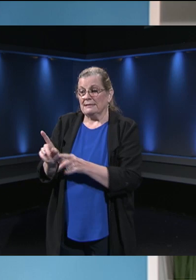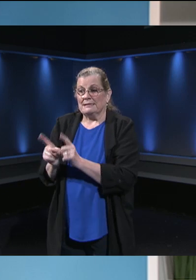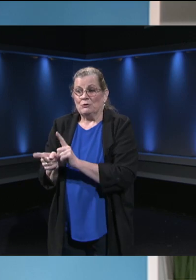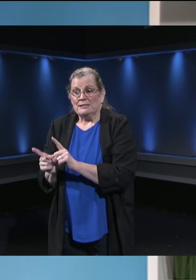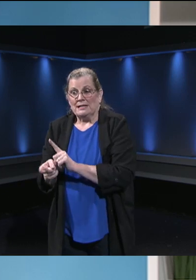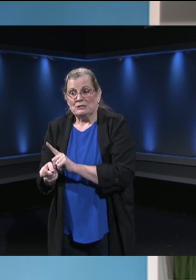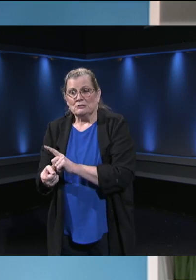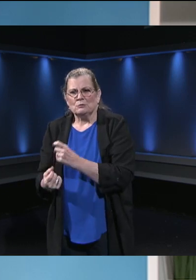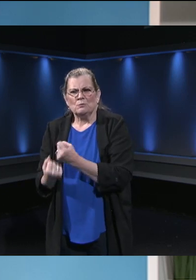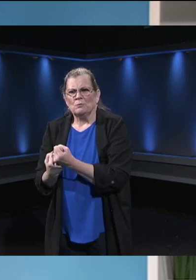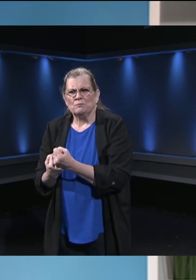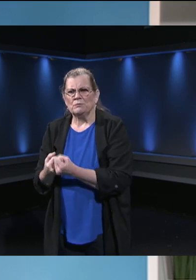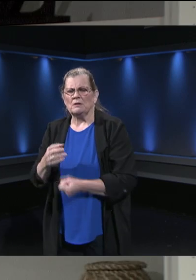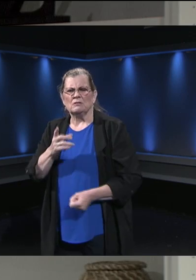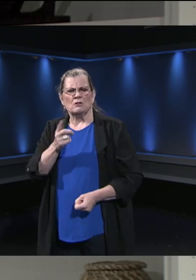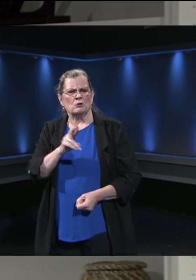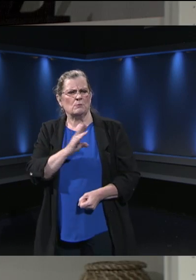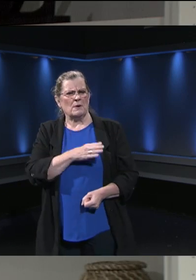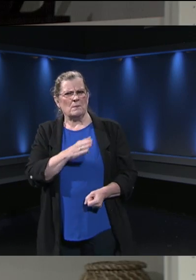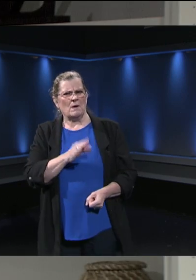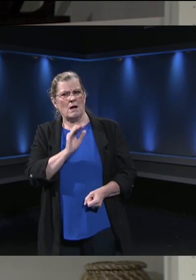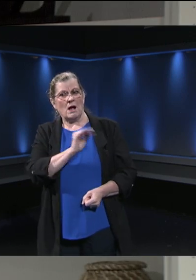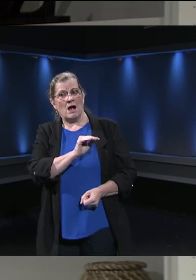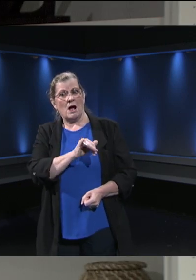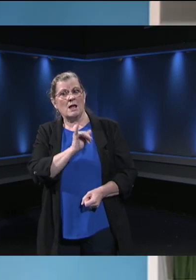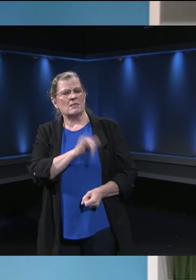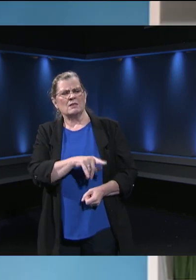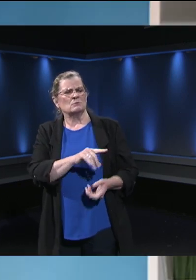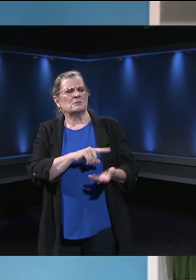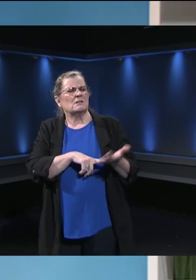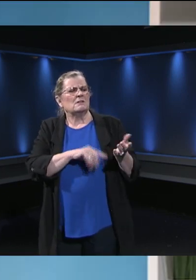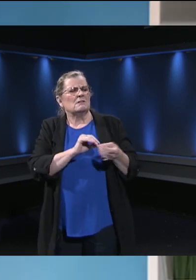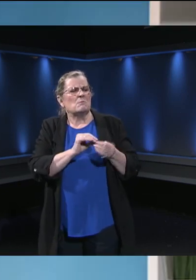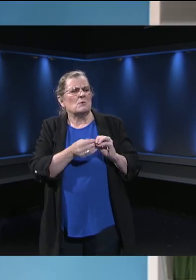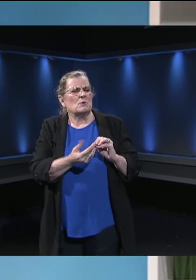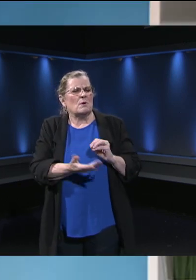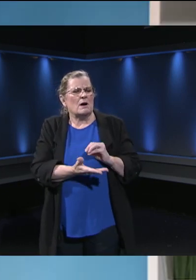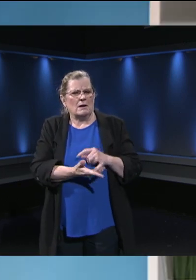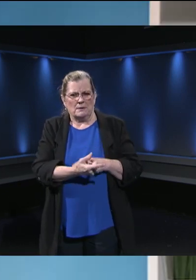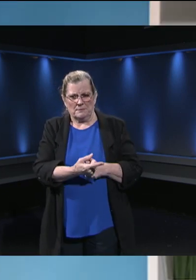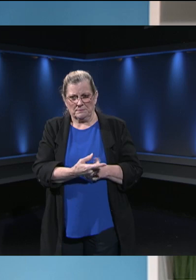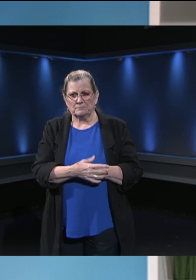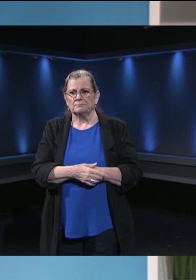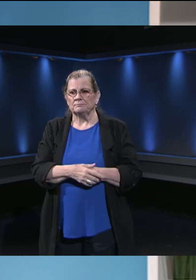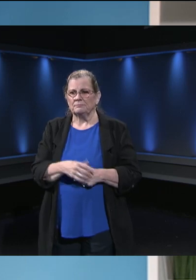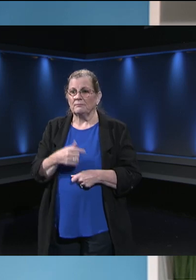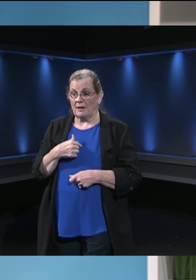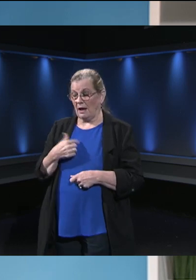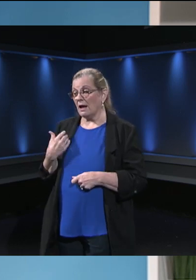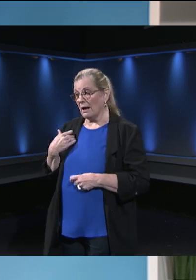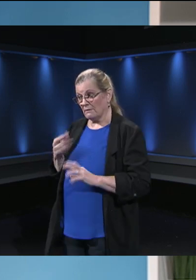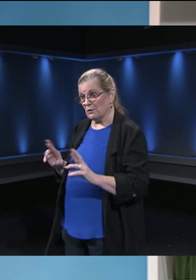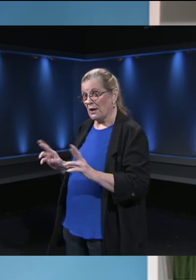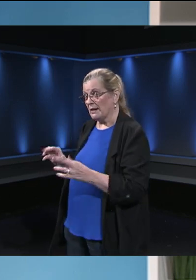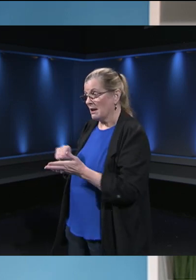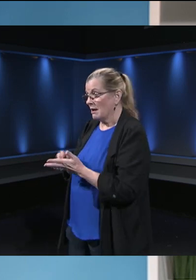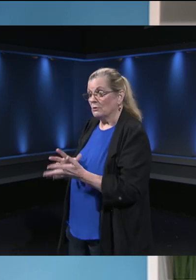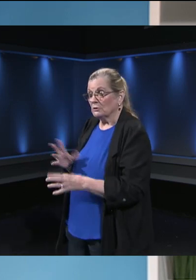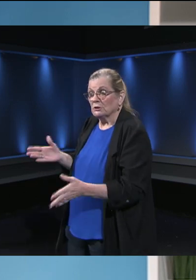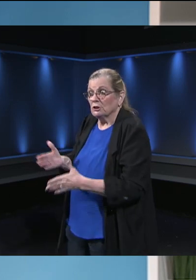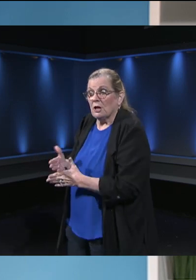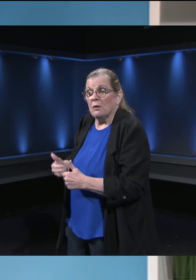Tracy, what is that number? What is that line to call? I have the number here. I don't know if we have it on the screen. have that number? I have the number. Please share the number. It